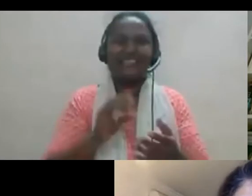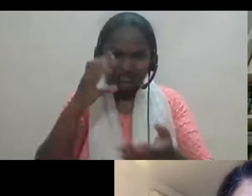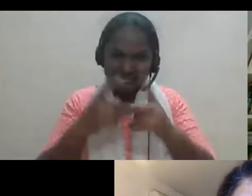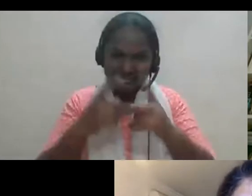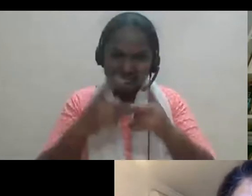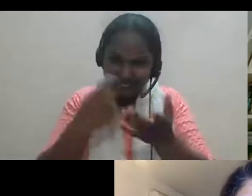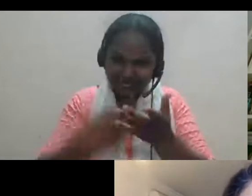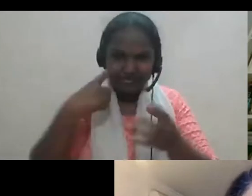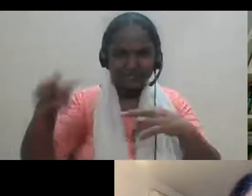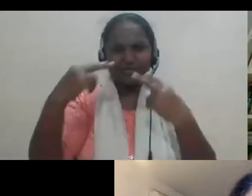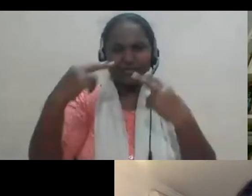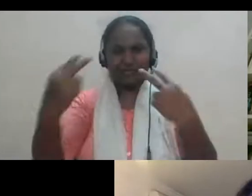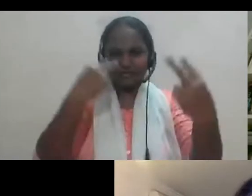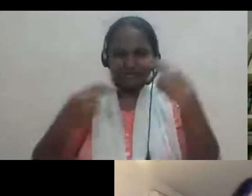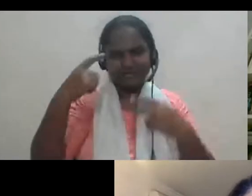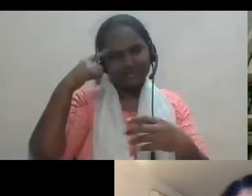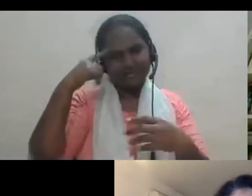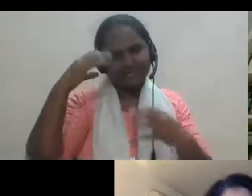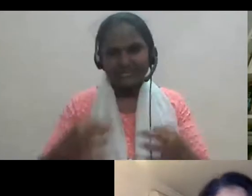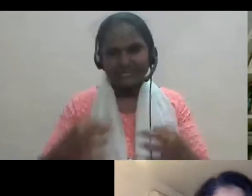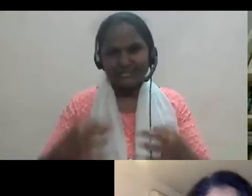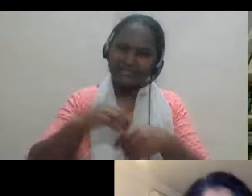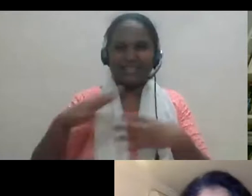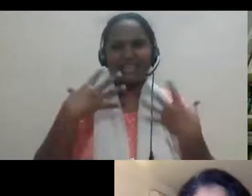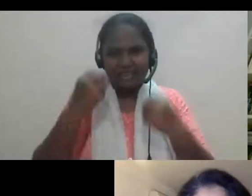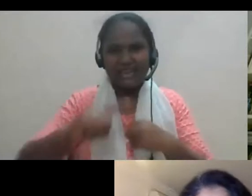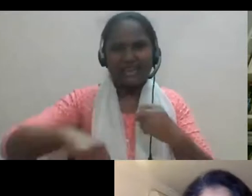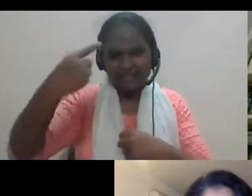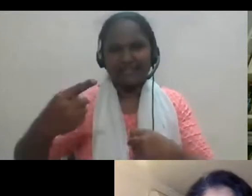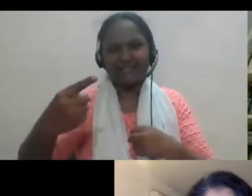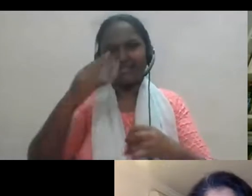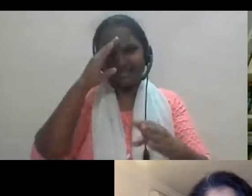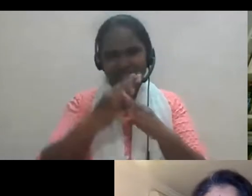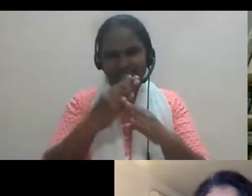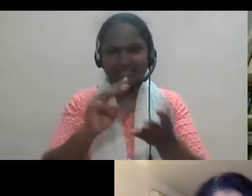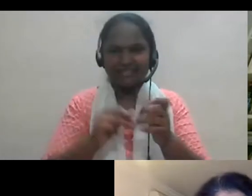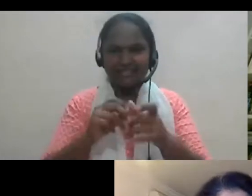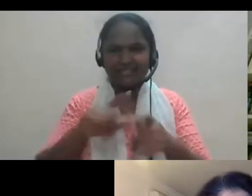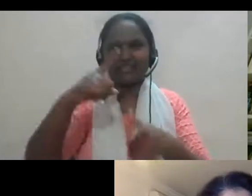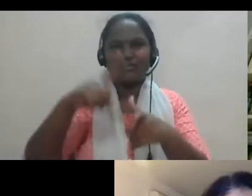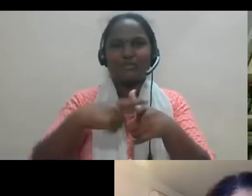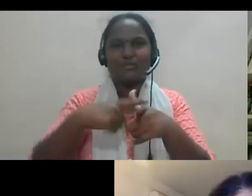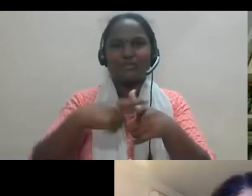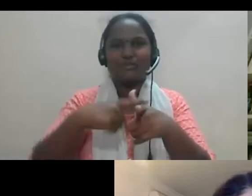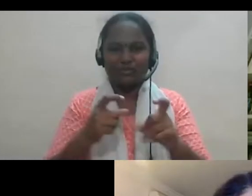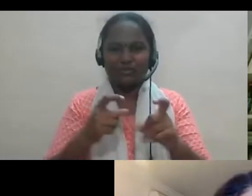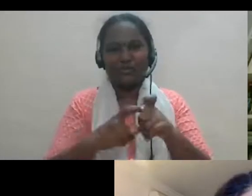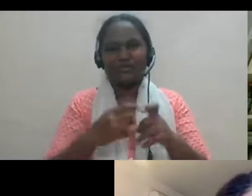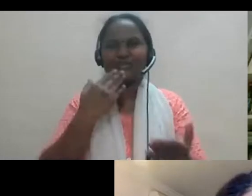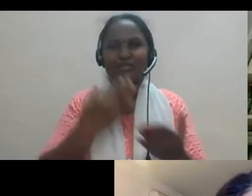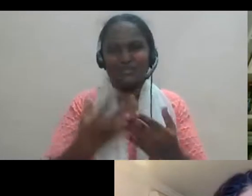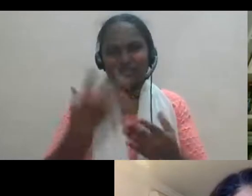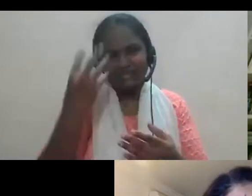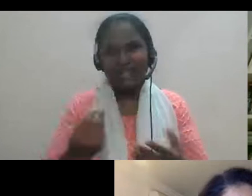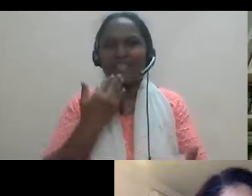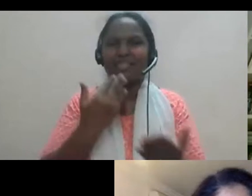for watching and joining us. And do come again when we have our next director's cut in June. So good night and thank you.